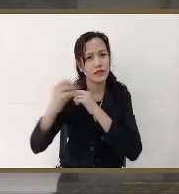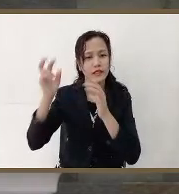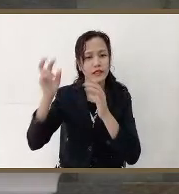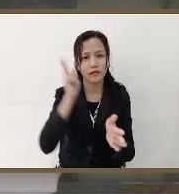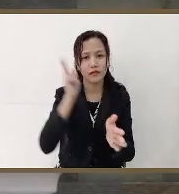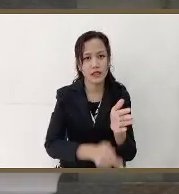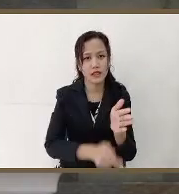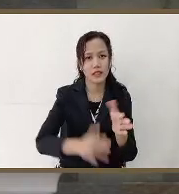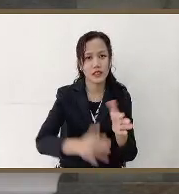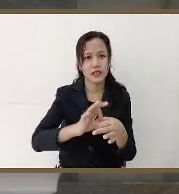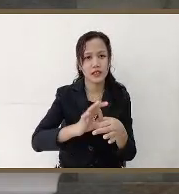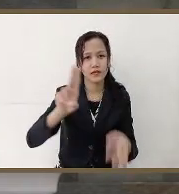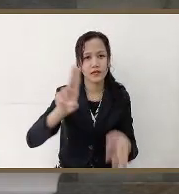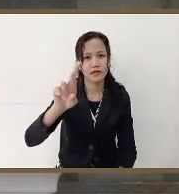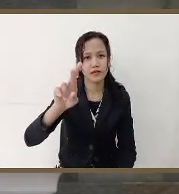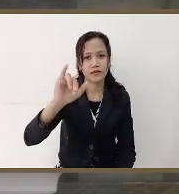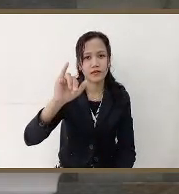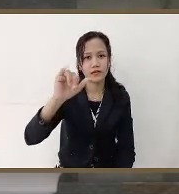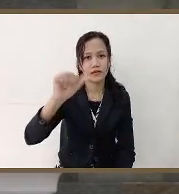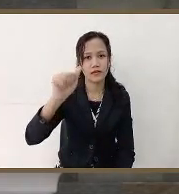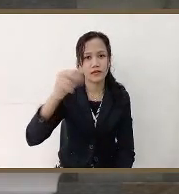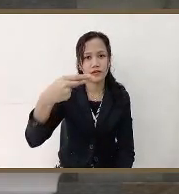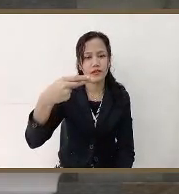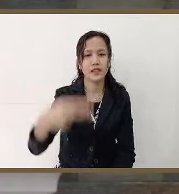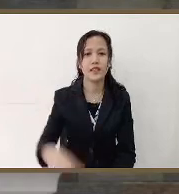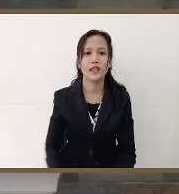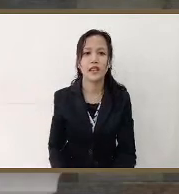Uriah. Okay? The very familiar passages.